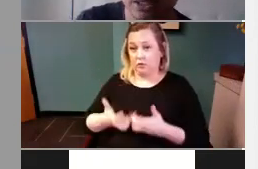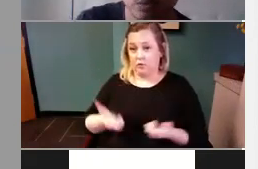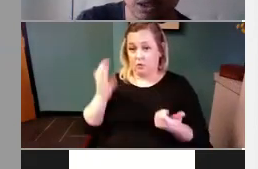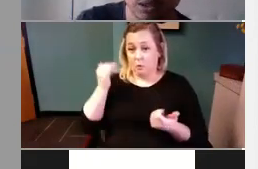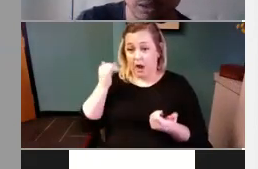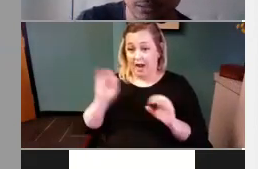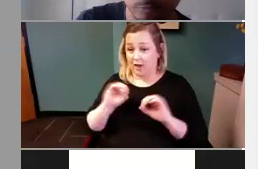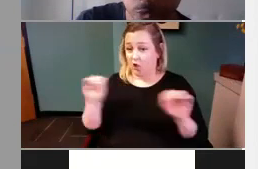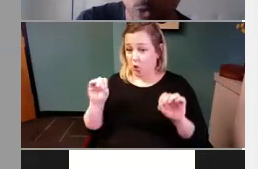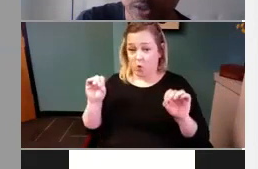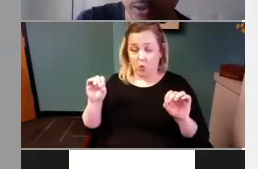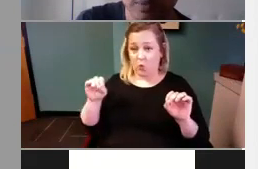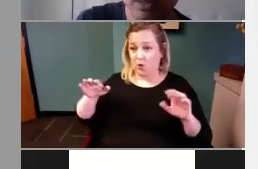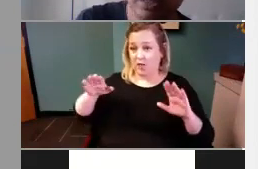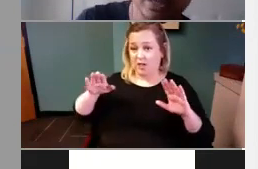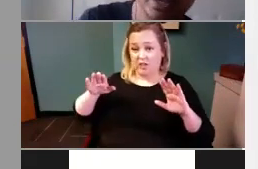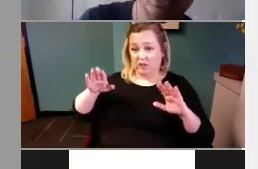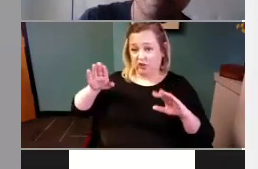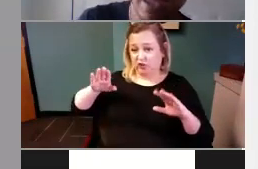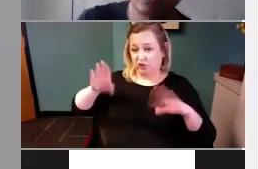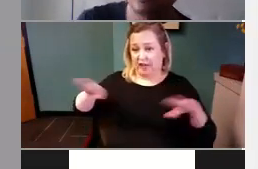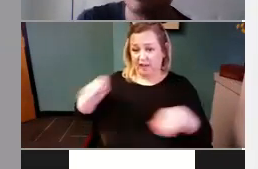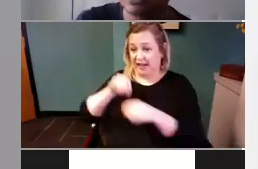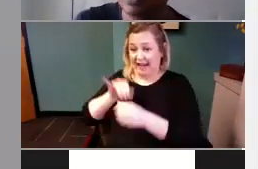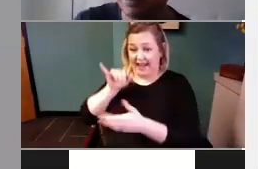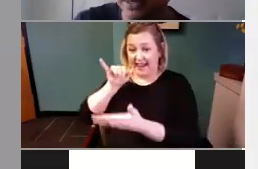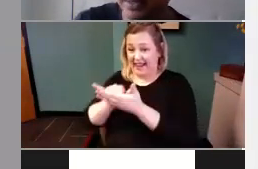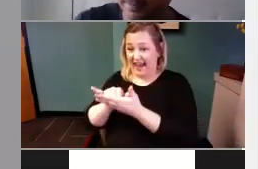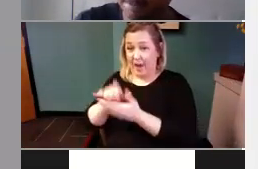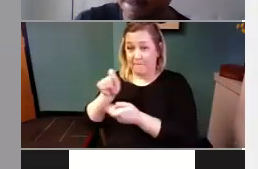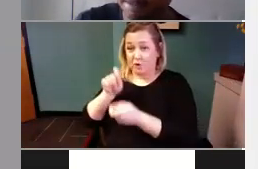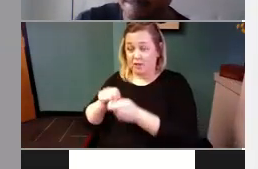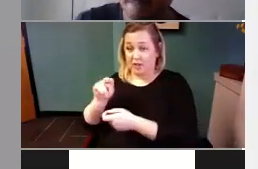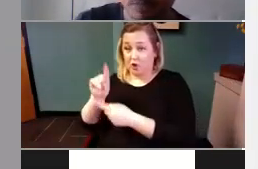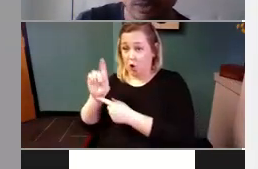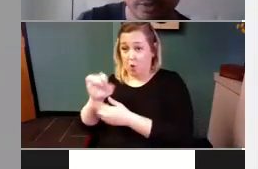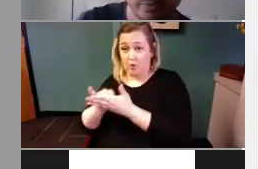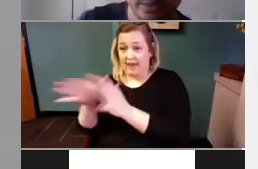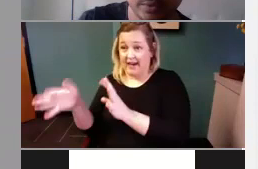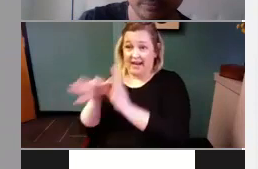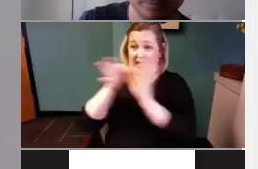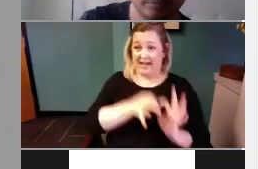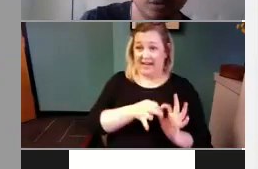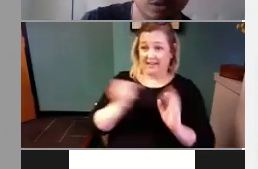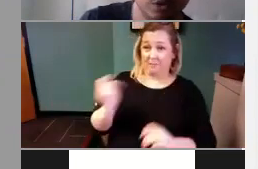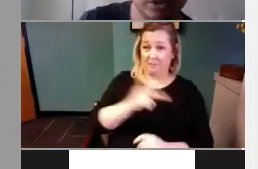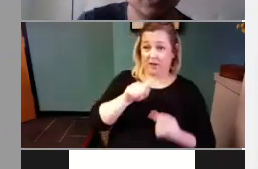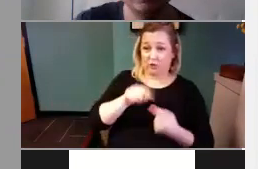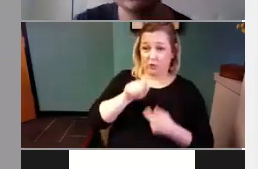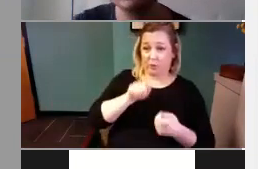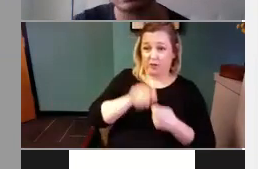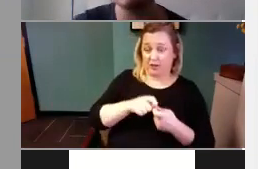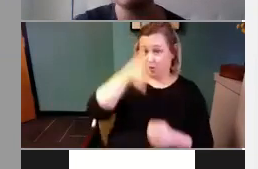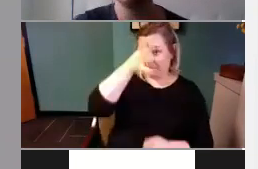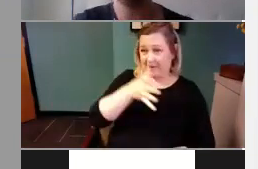in this particular node here that connects back to a particular parent, right? Okay,